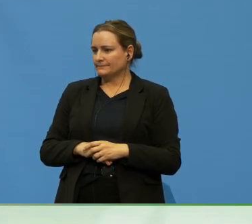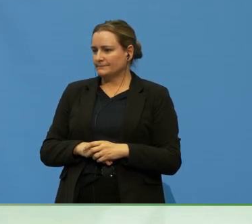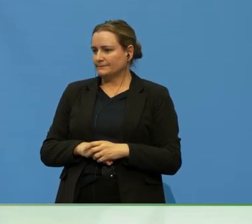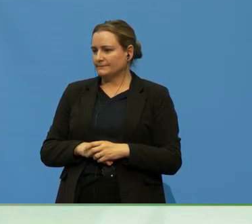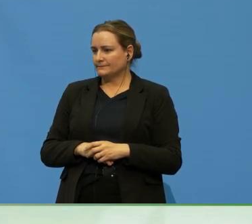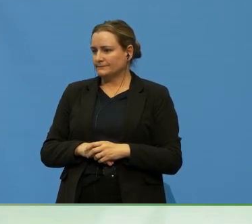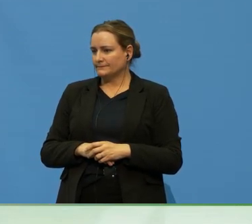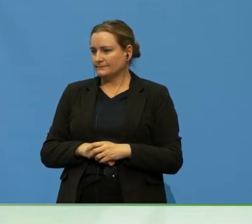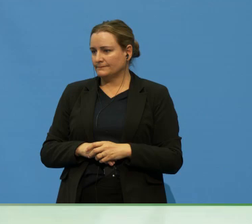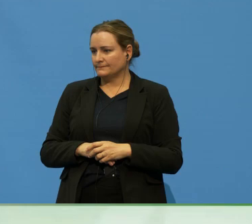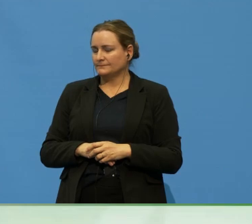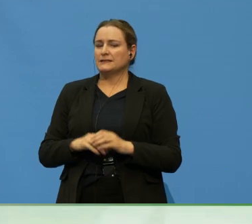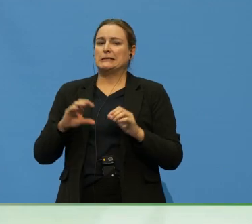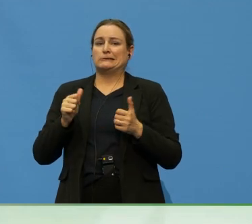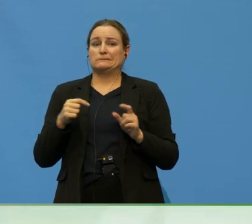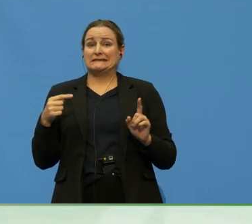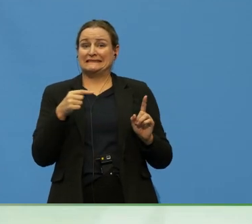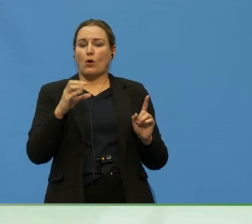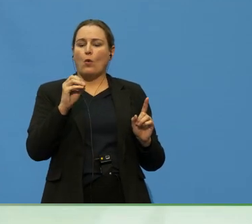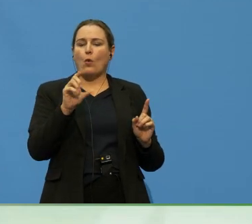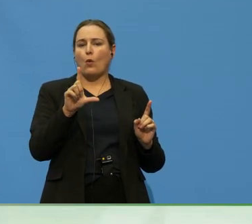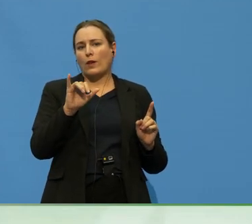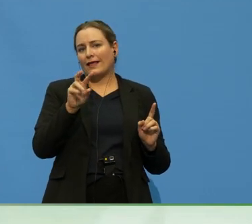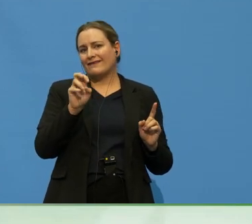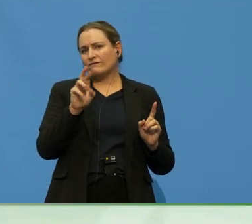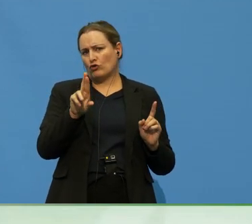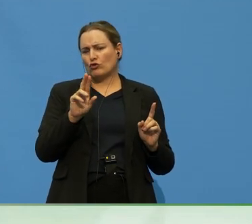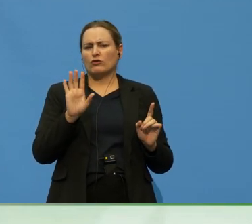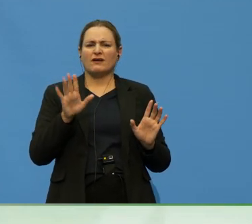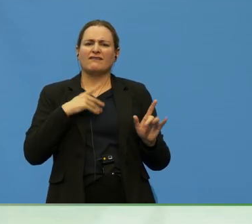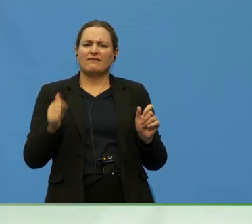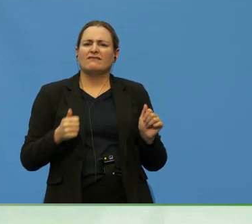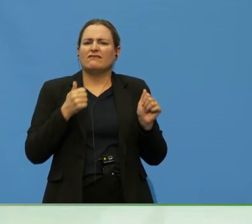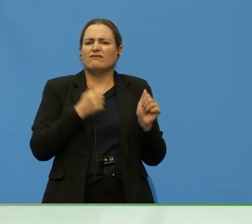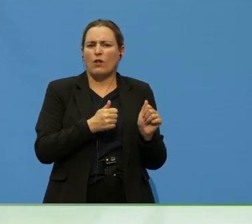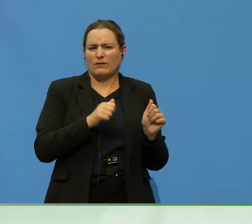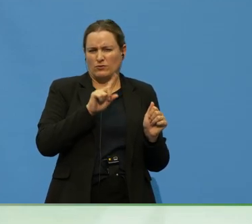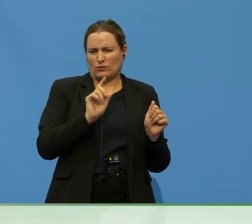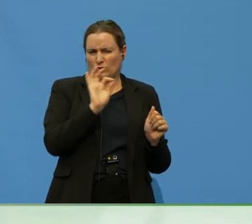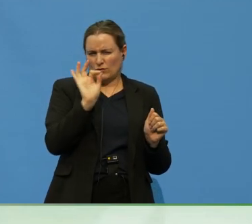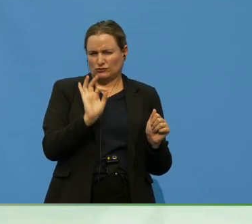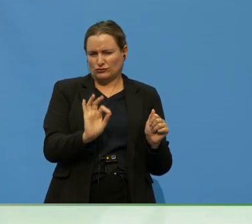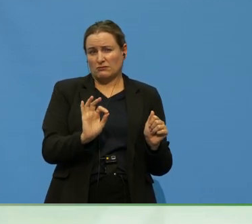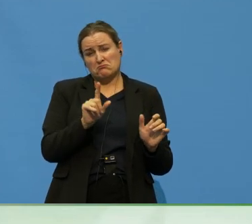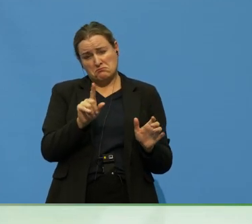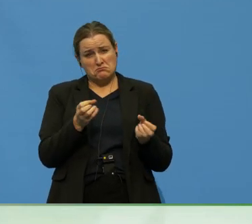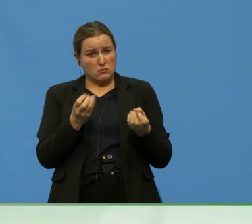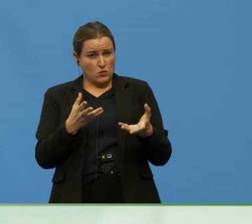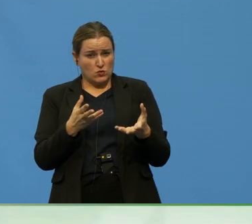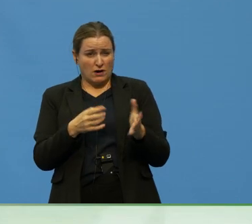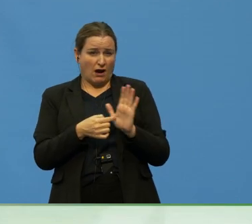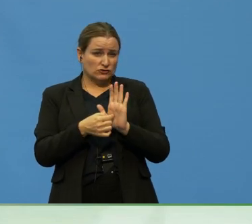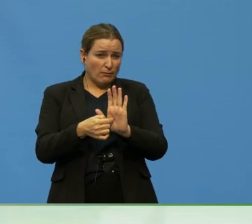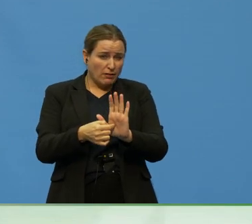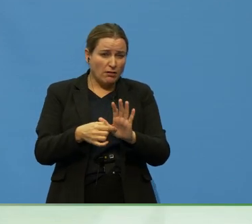Oliver, I'd like to ask you one follow-up question. Could you give us one good example and one good practice of a case that went